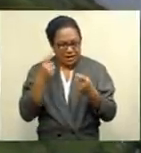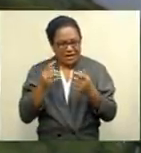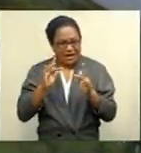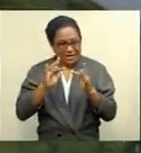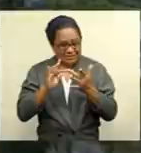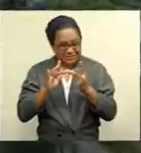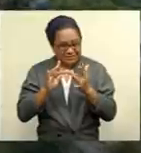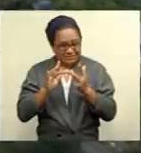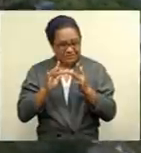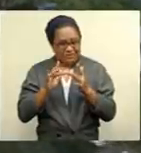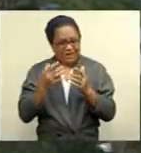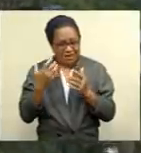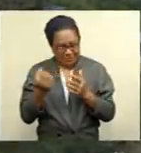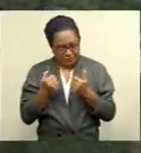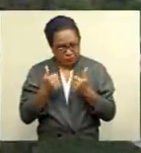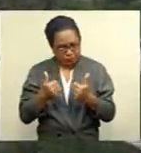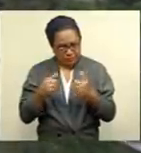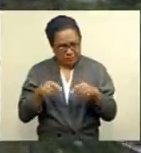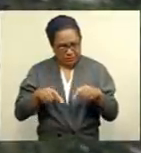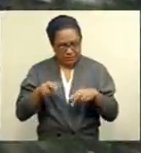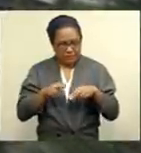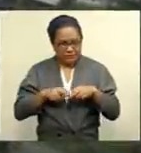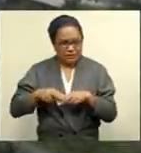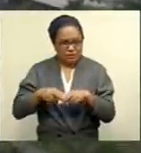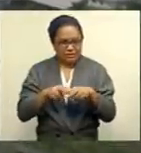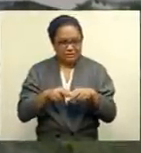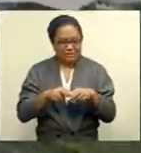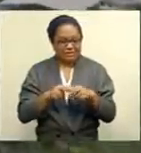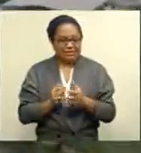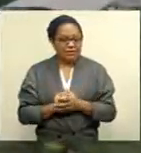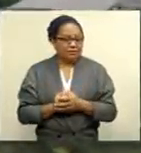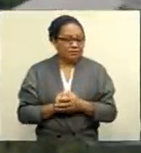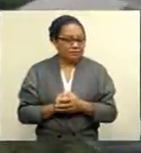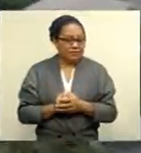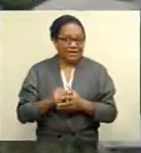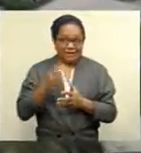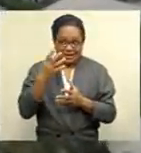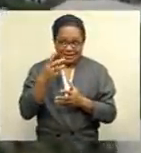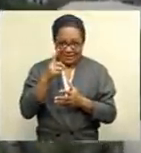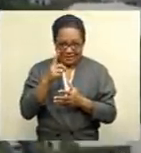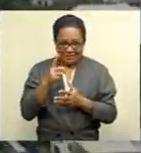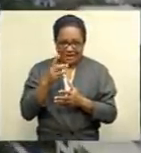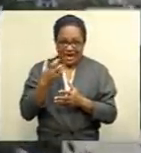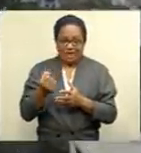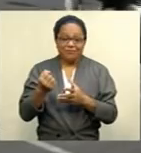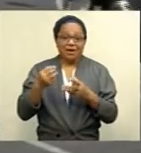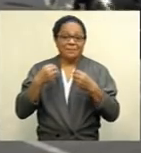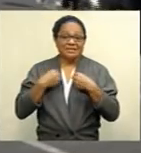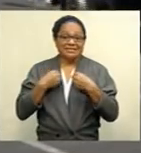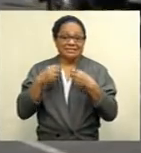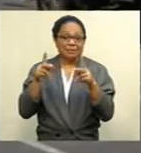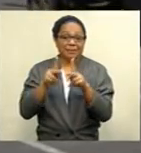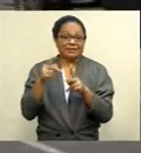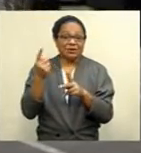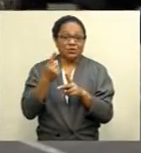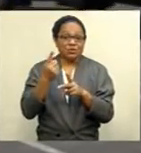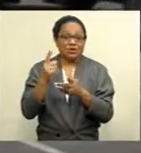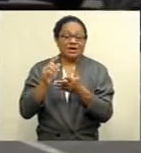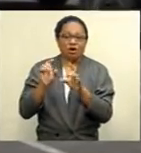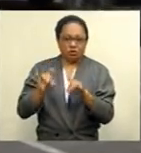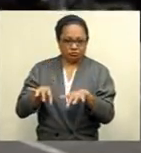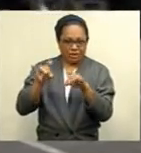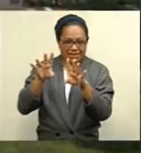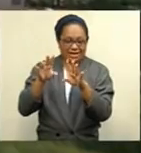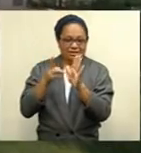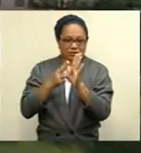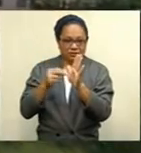connectivity, access to the Pan-Pacific market, which is Australia, New Zealand and others that are available to you as an investor. Fiji's export bill